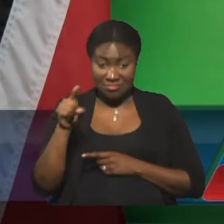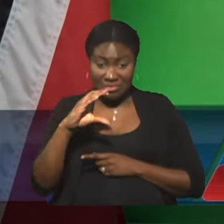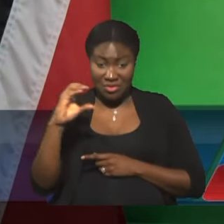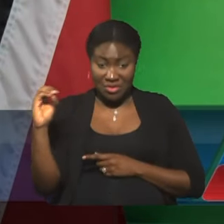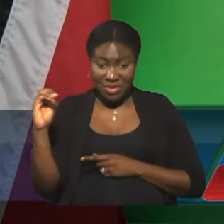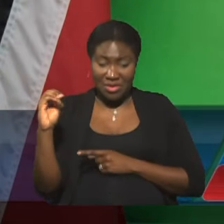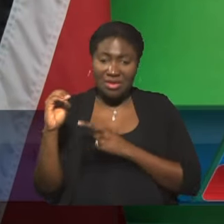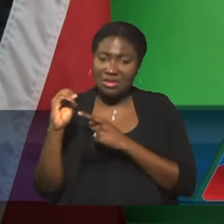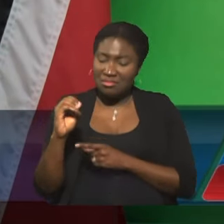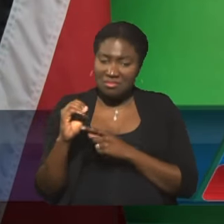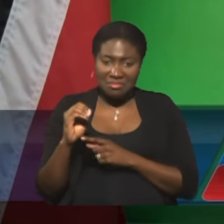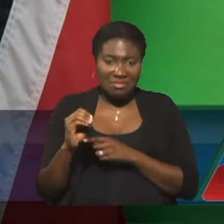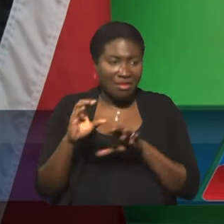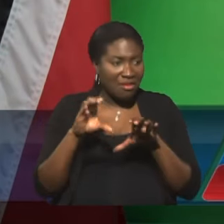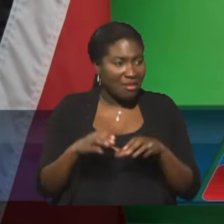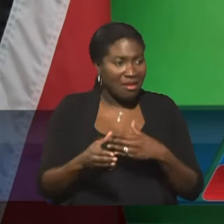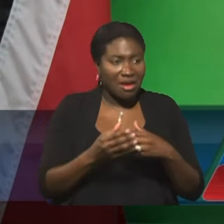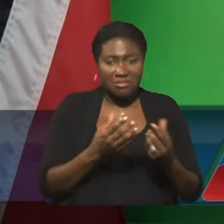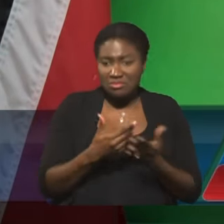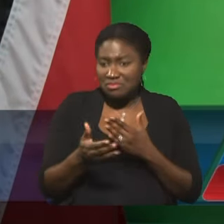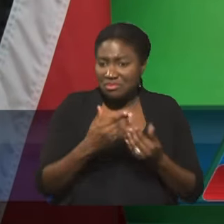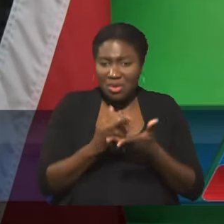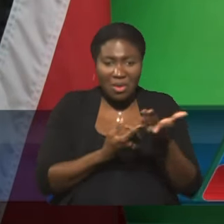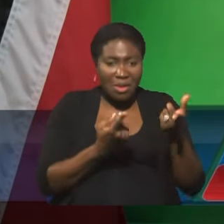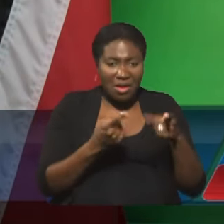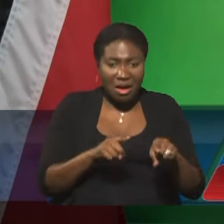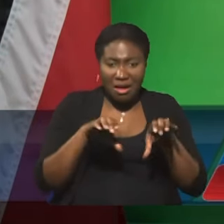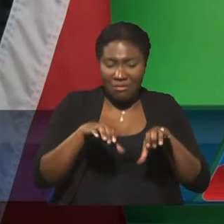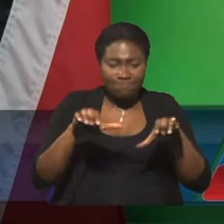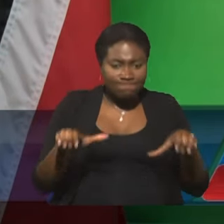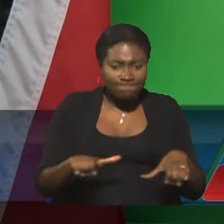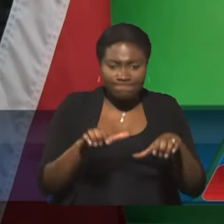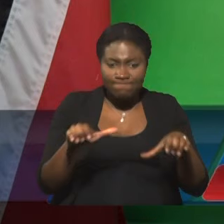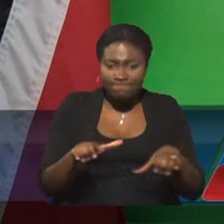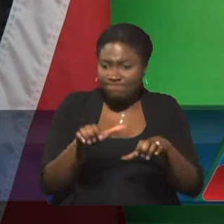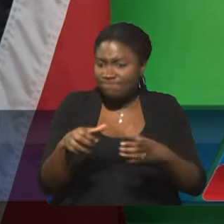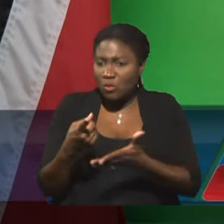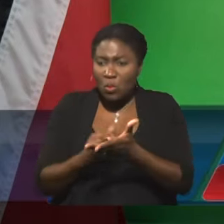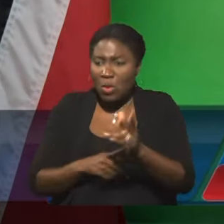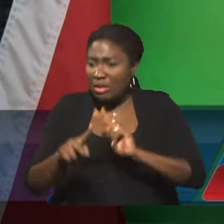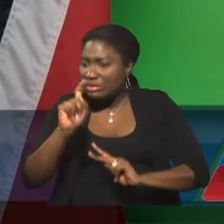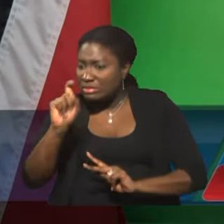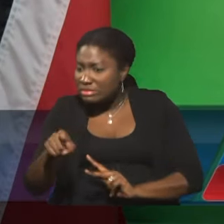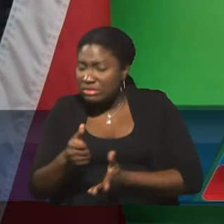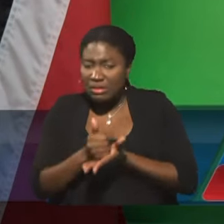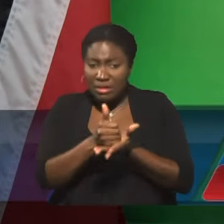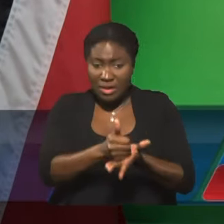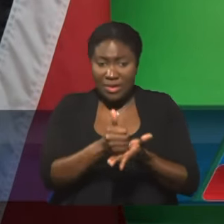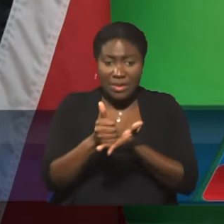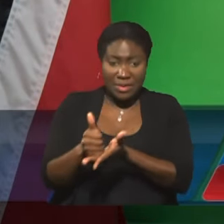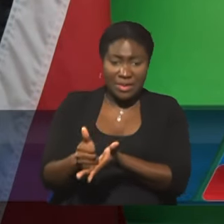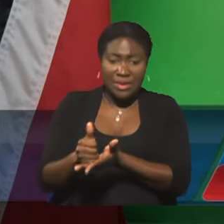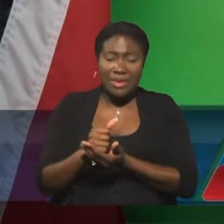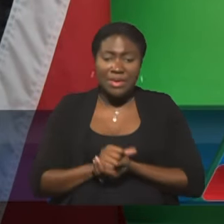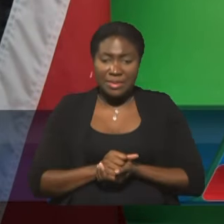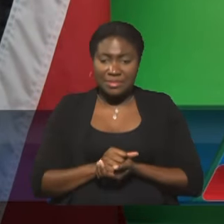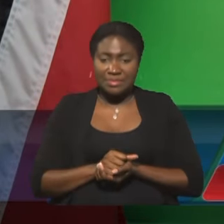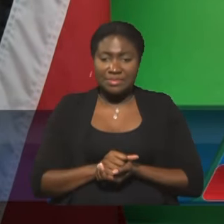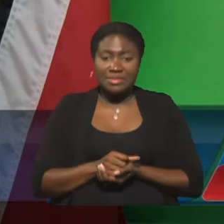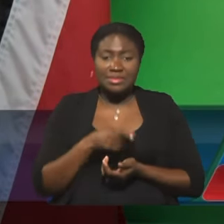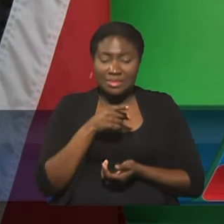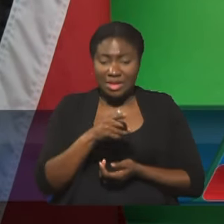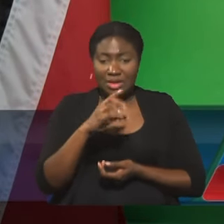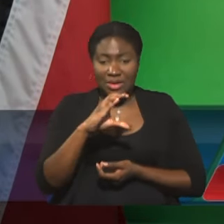demonstrates its adaptability and responsiveness to the nation's needs. As I indicated, beyond security, the